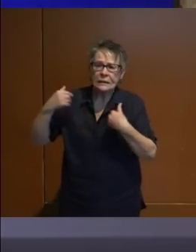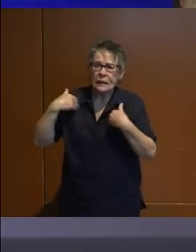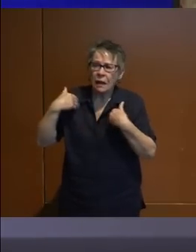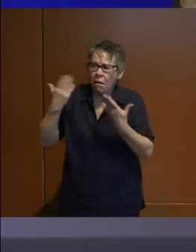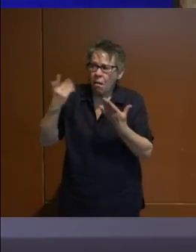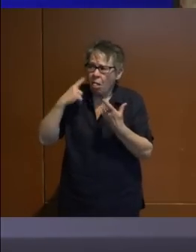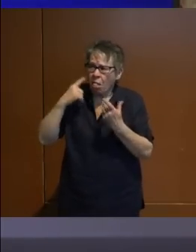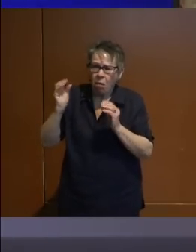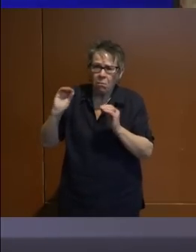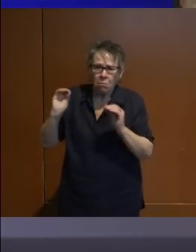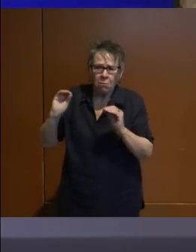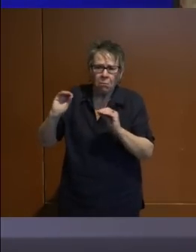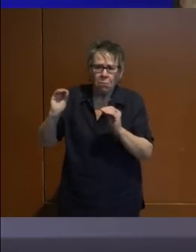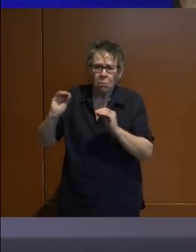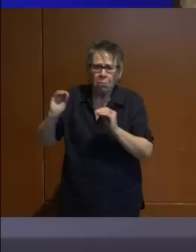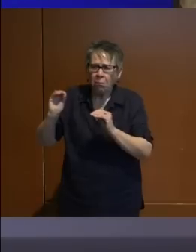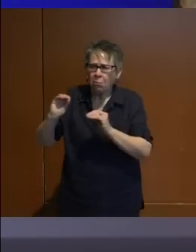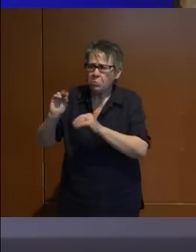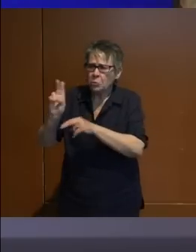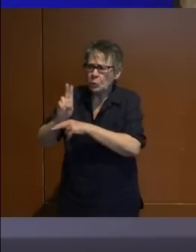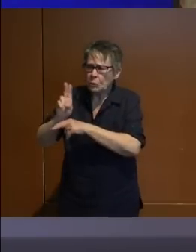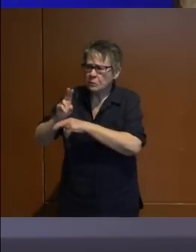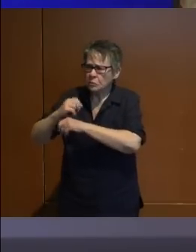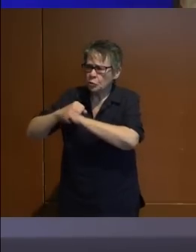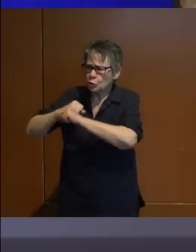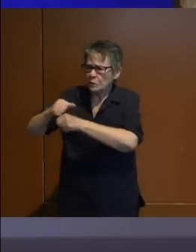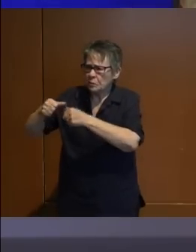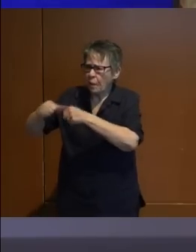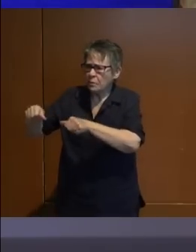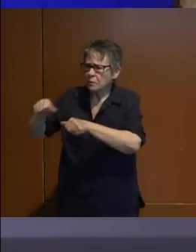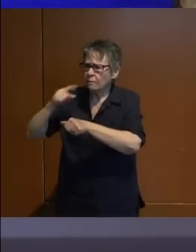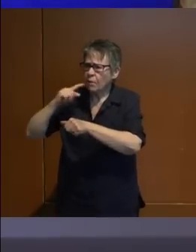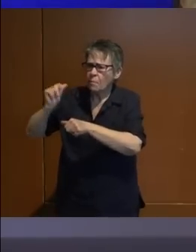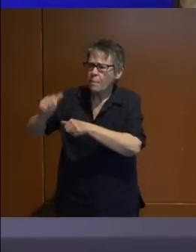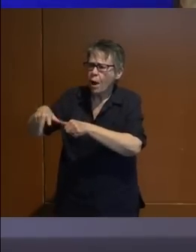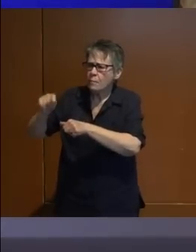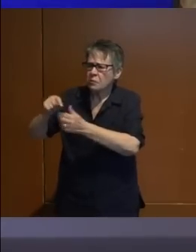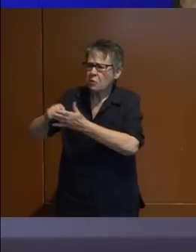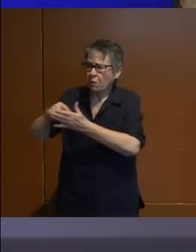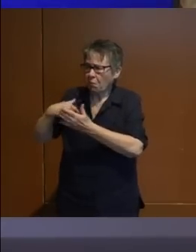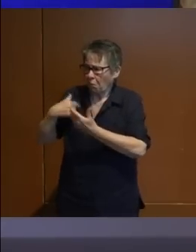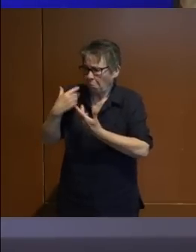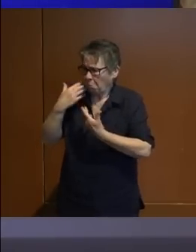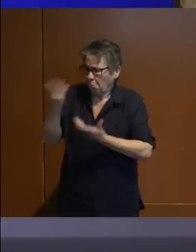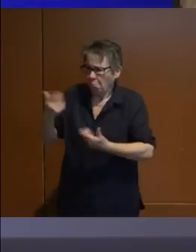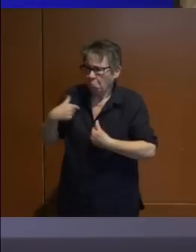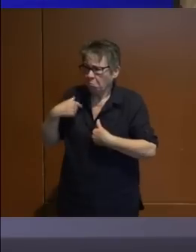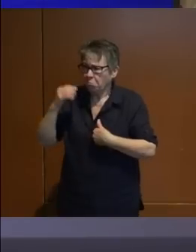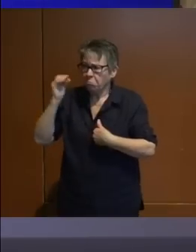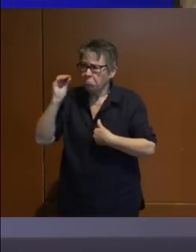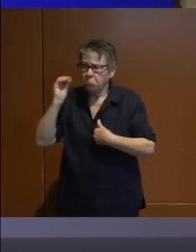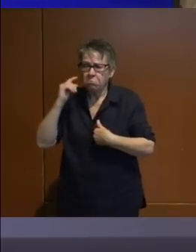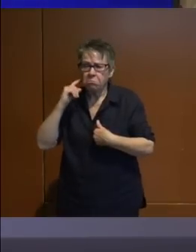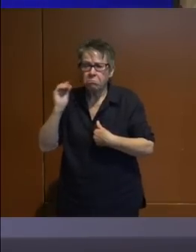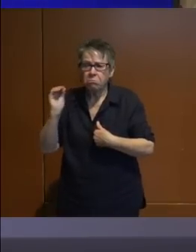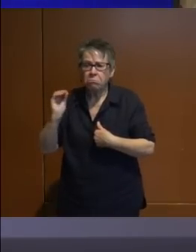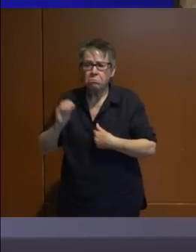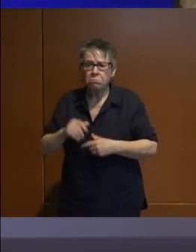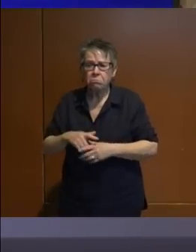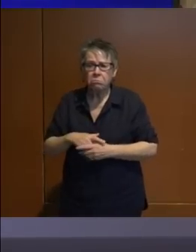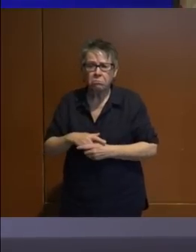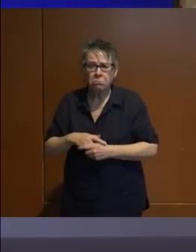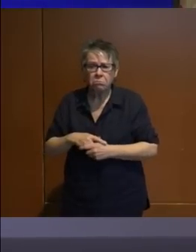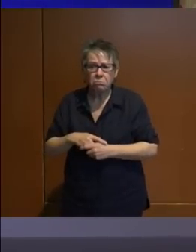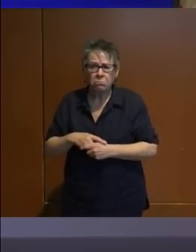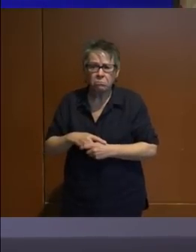not something that I would ignore myself. Dante, move this way if you could, thank you. Matt, that should be on our list of